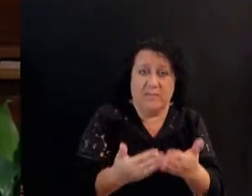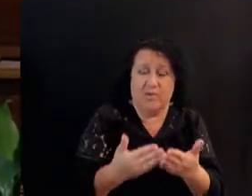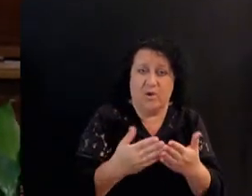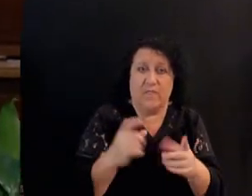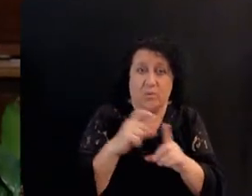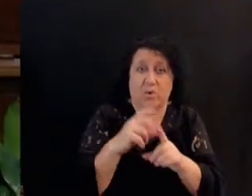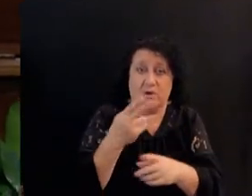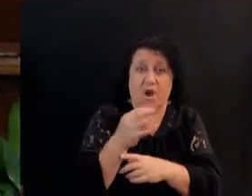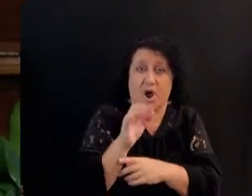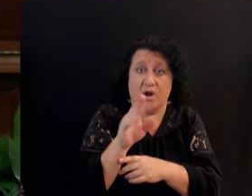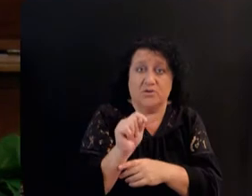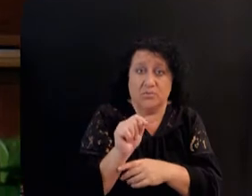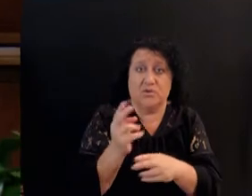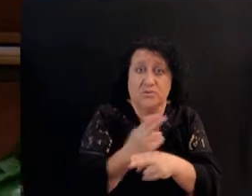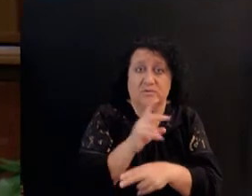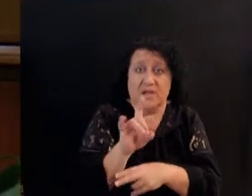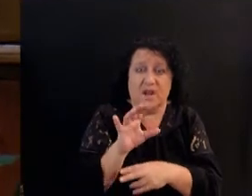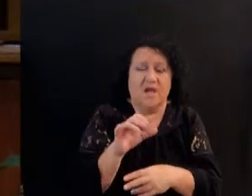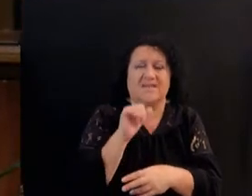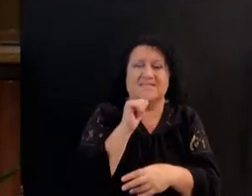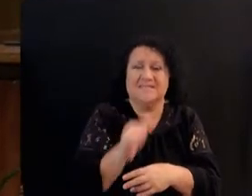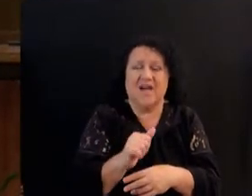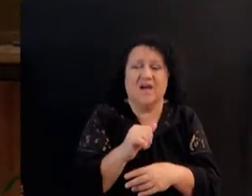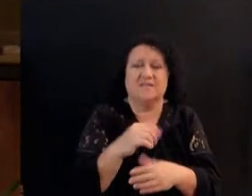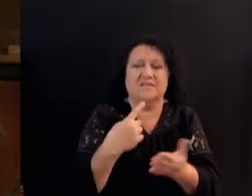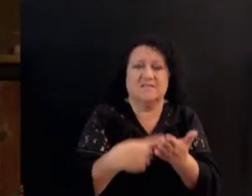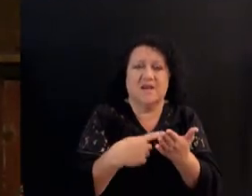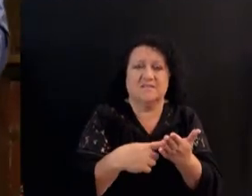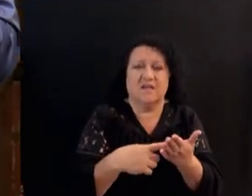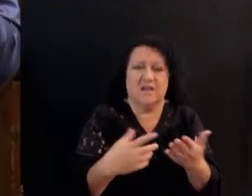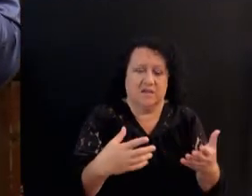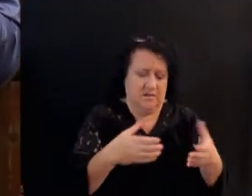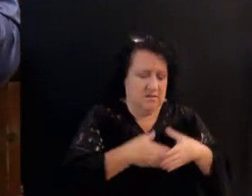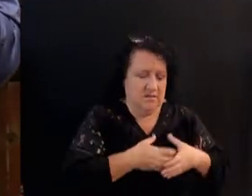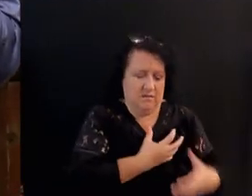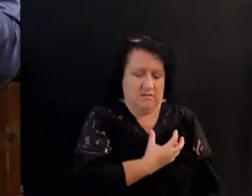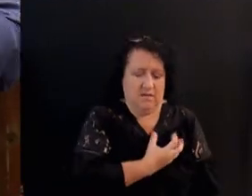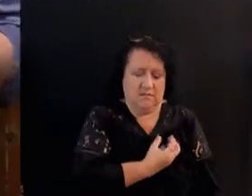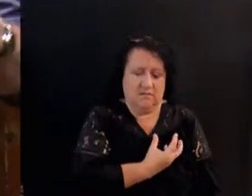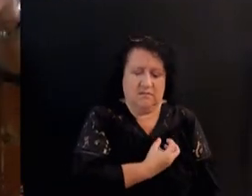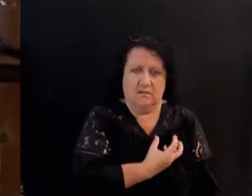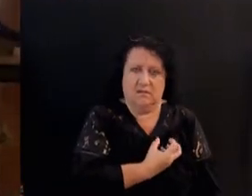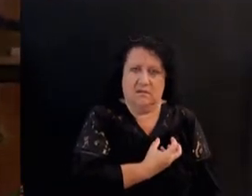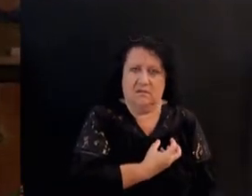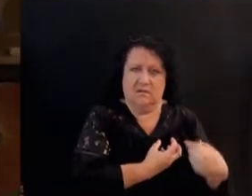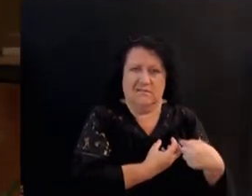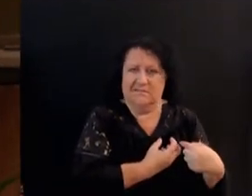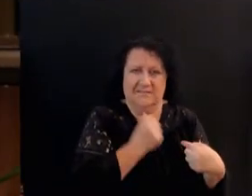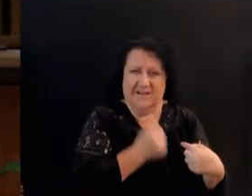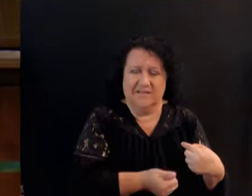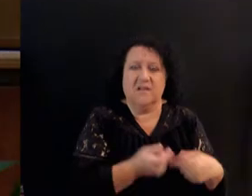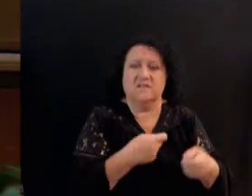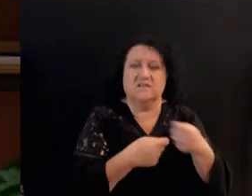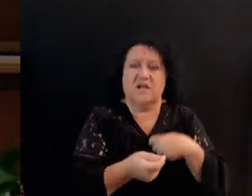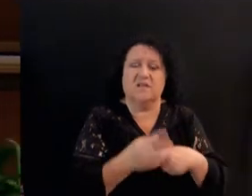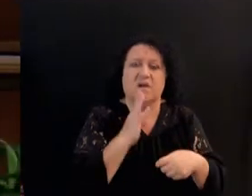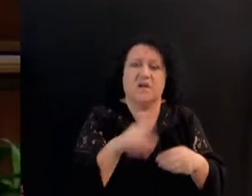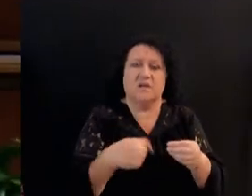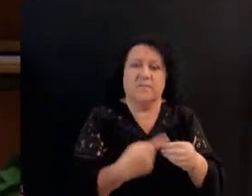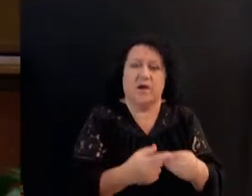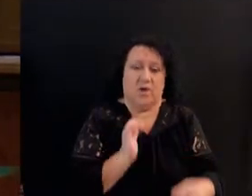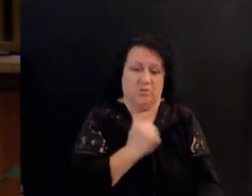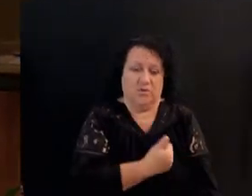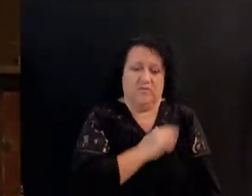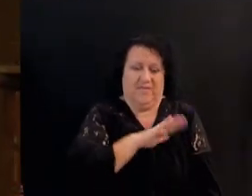do with that actual organ that pumps blood on the left side of your chest. It's always about the very center of who